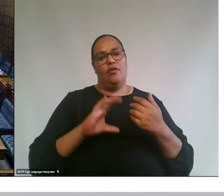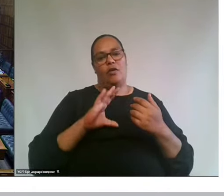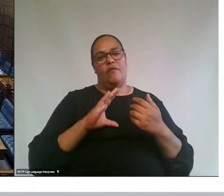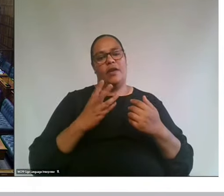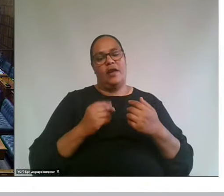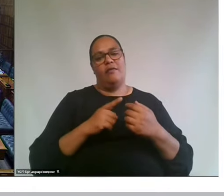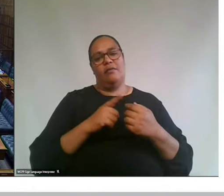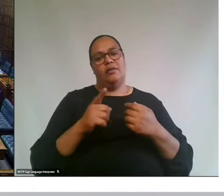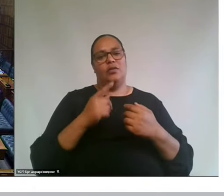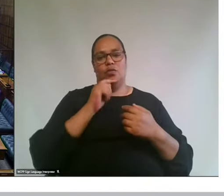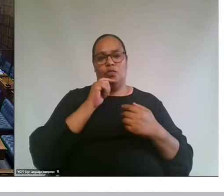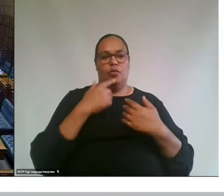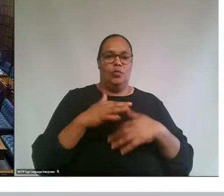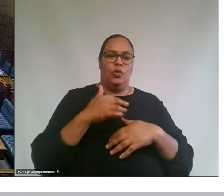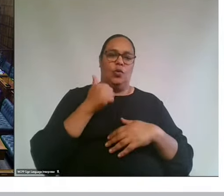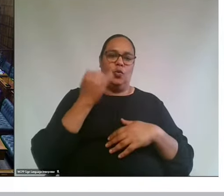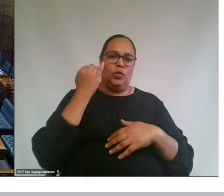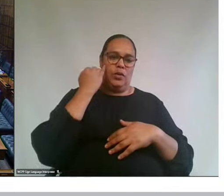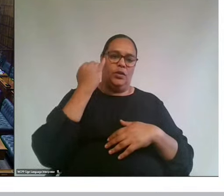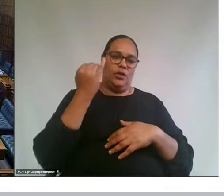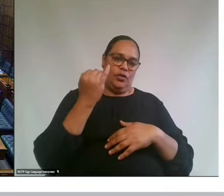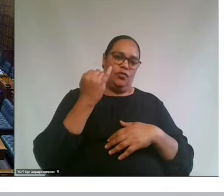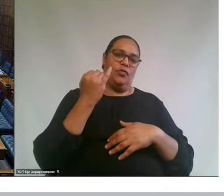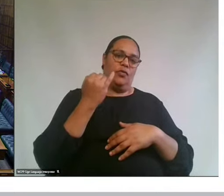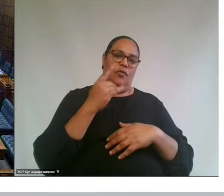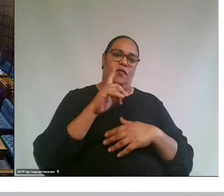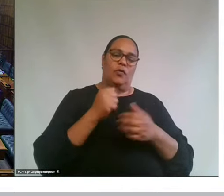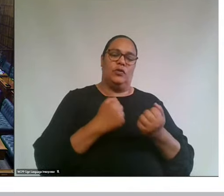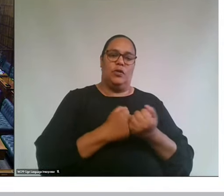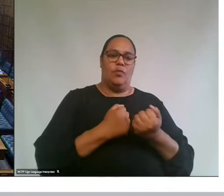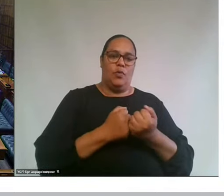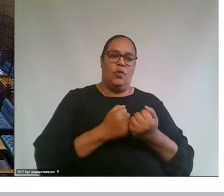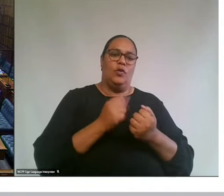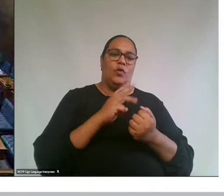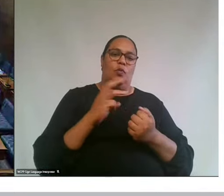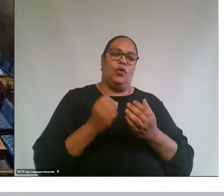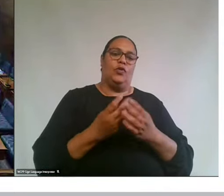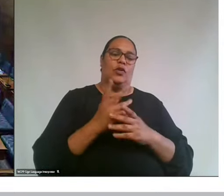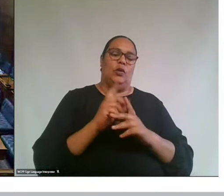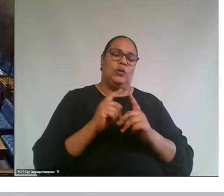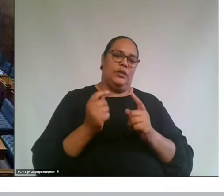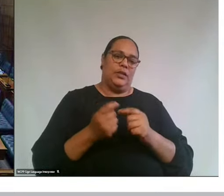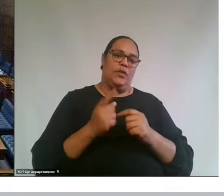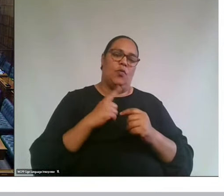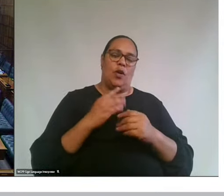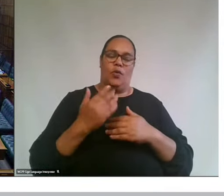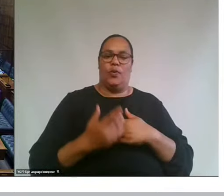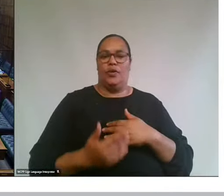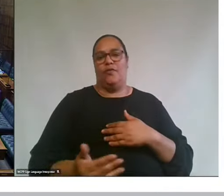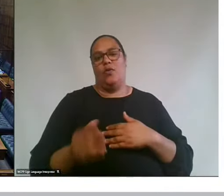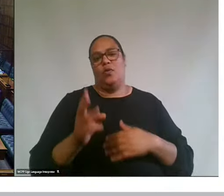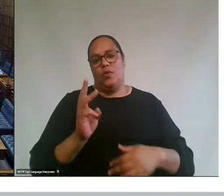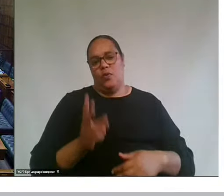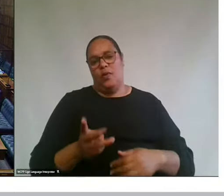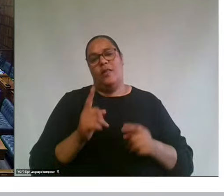that in fact this is a really great initiative to support um the westro team as we go forward um and with the